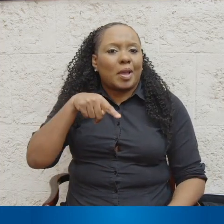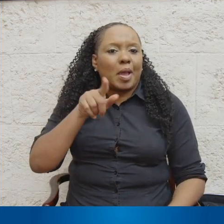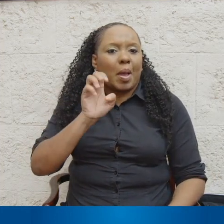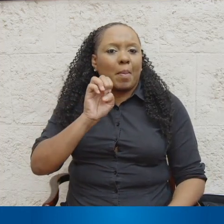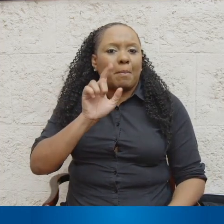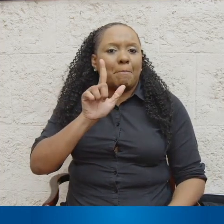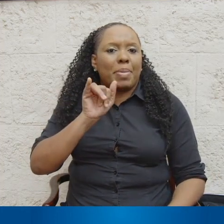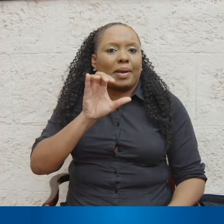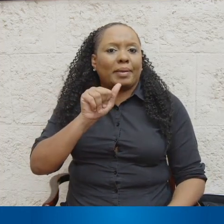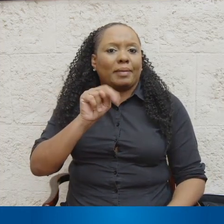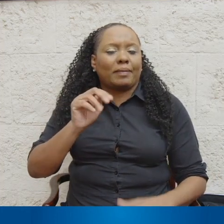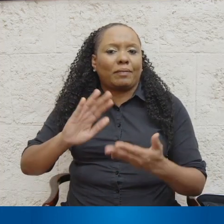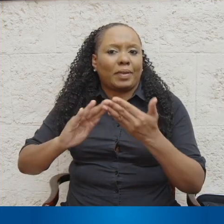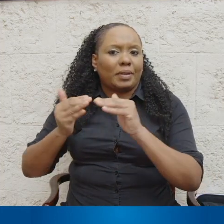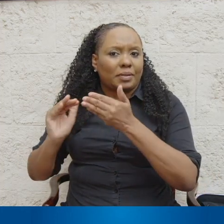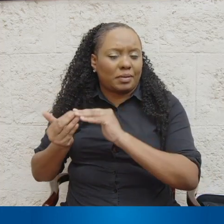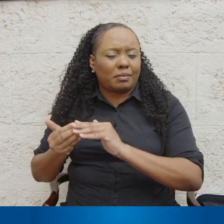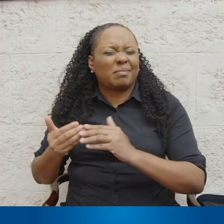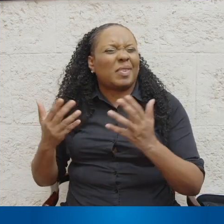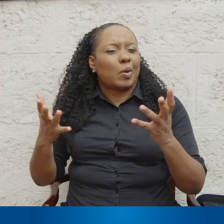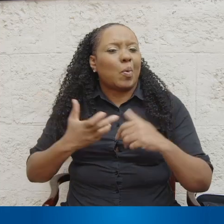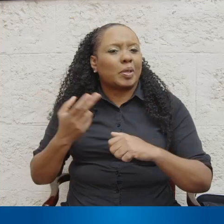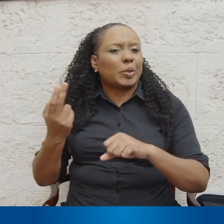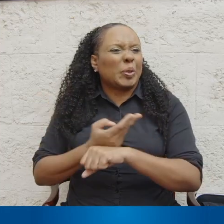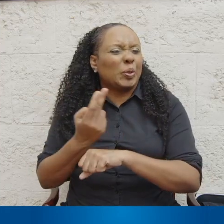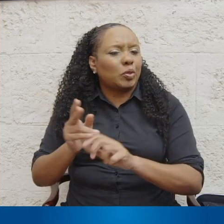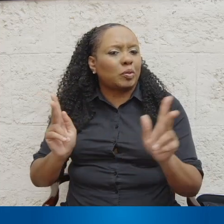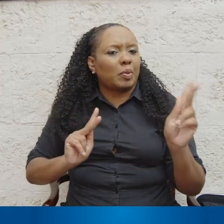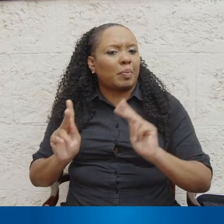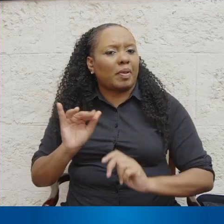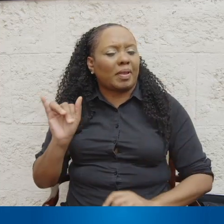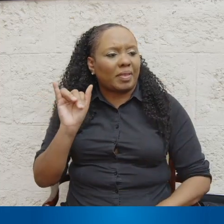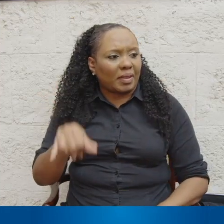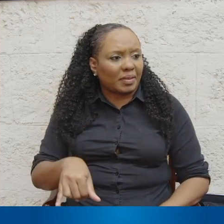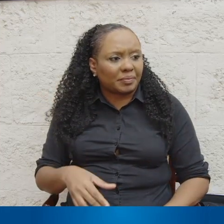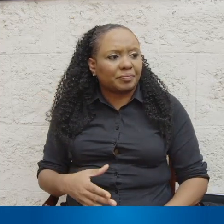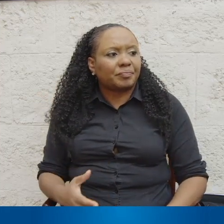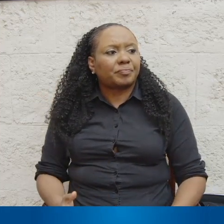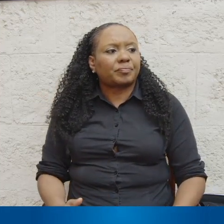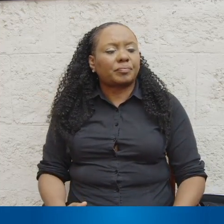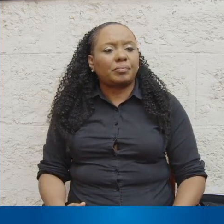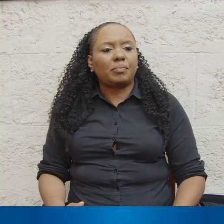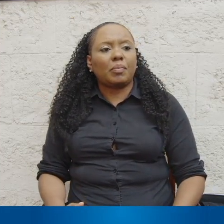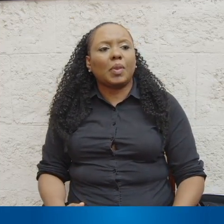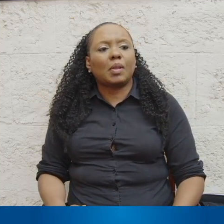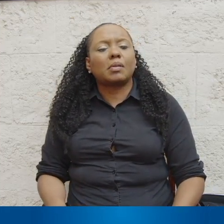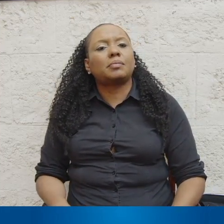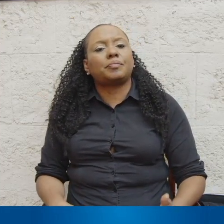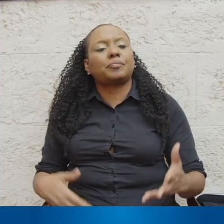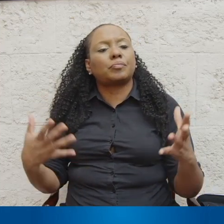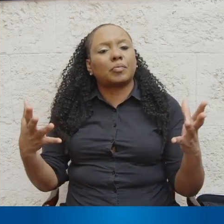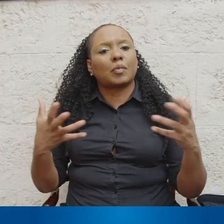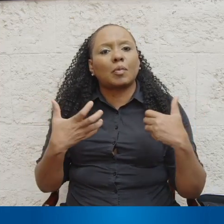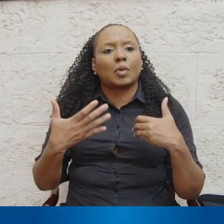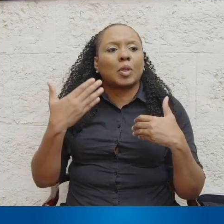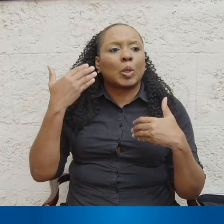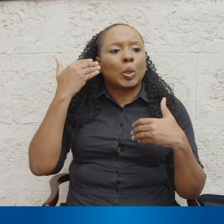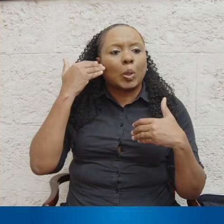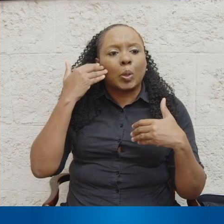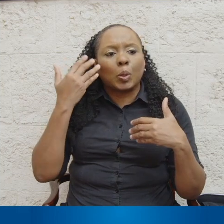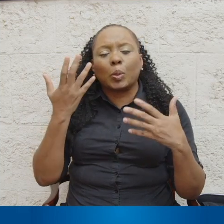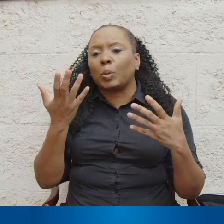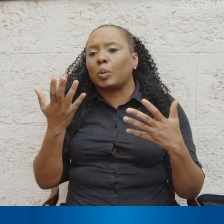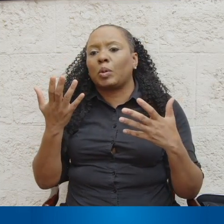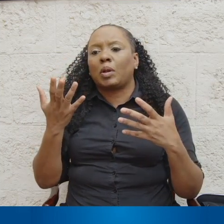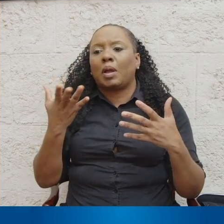them, and I think just the exposure and of telling those stories, and also as well